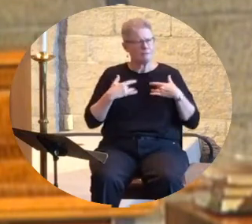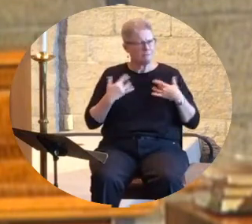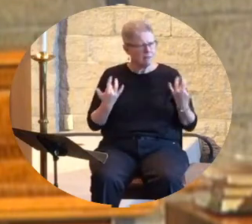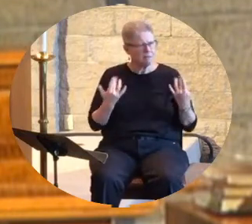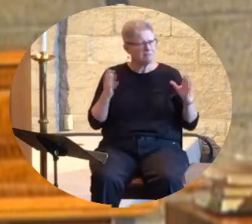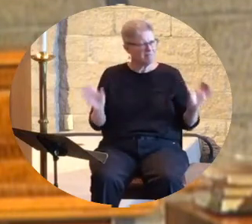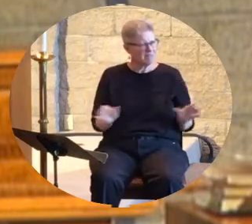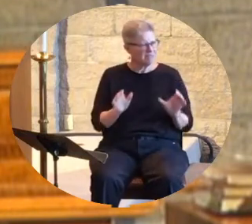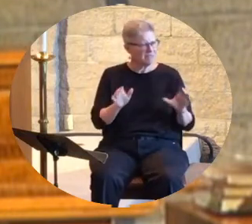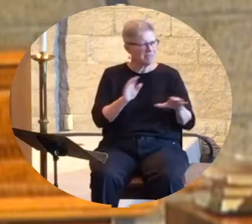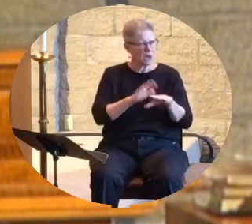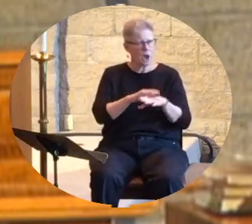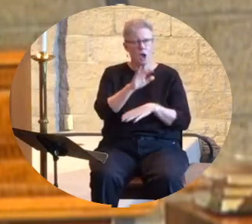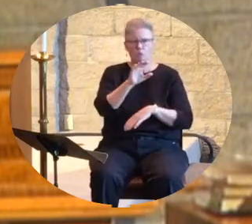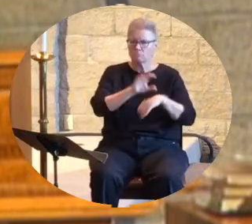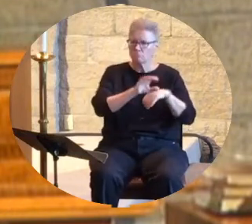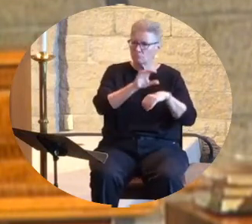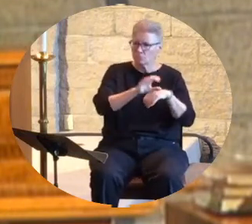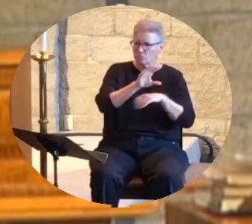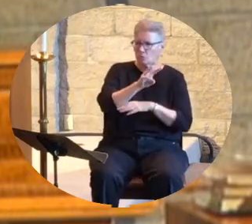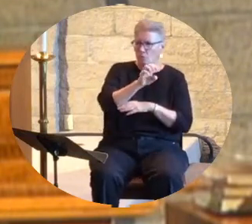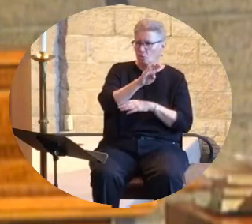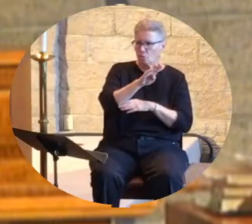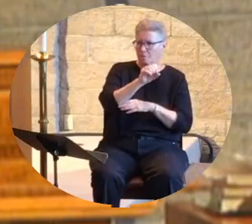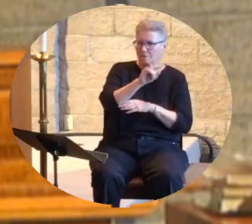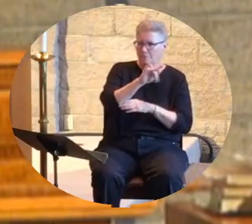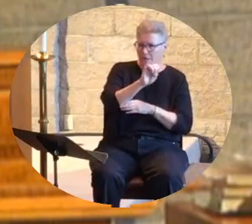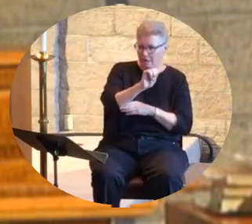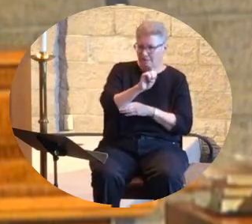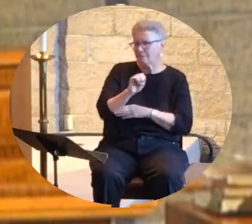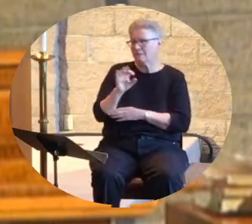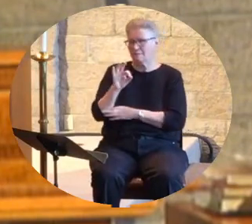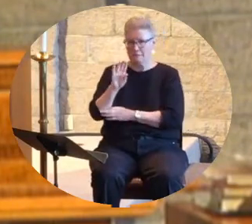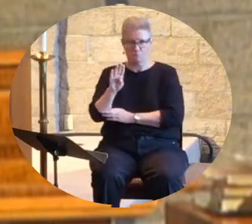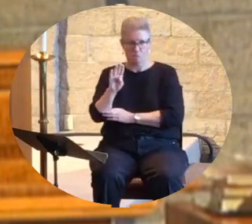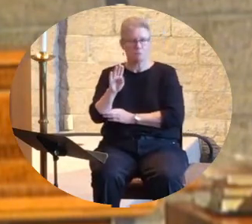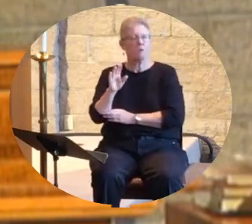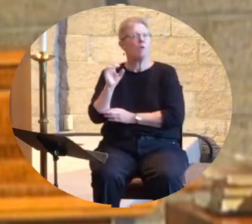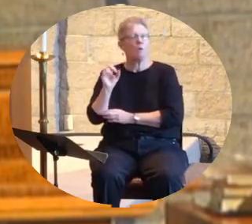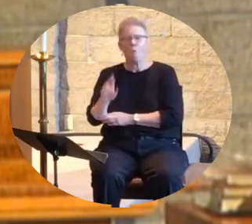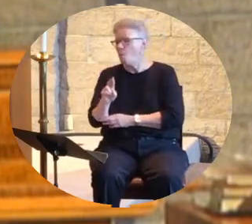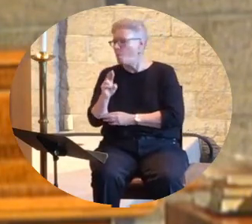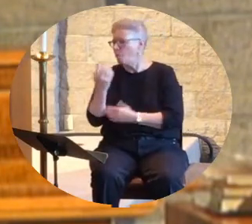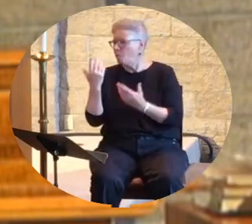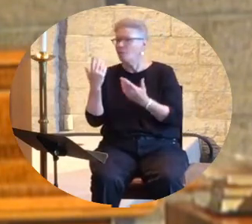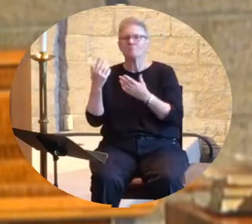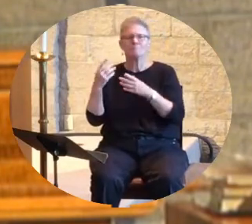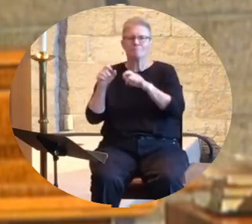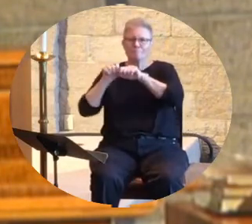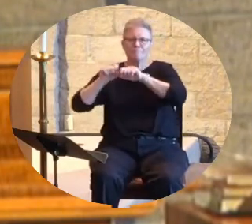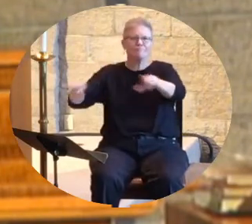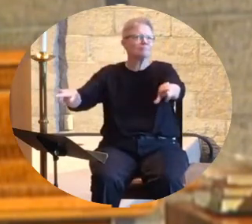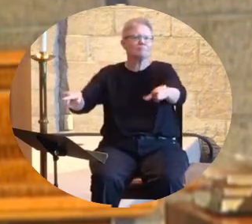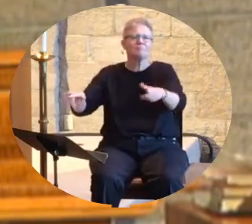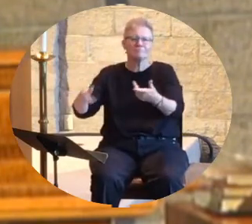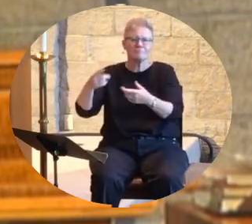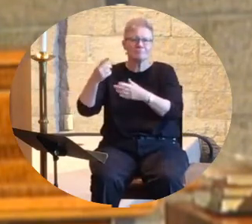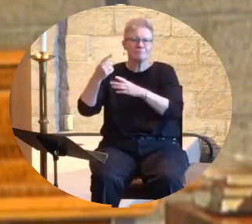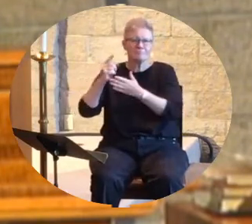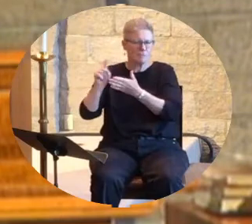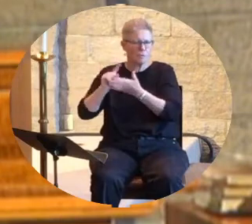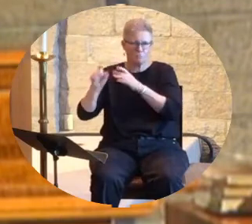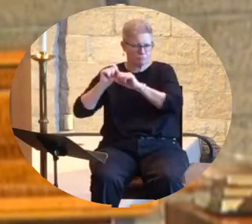website, Facebook page, or Peek at the Week, our e-newsletter. You can also contact